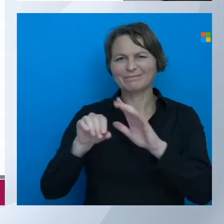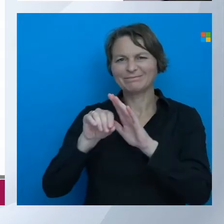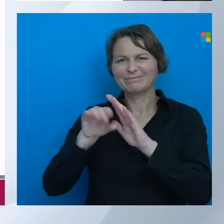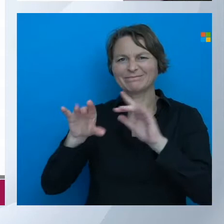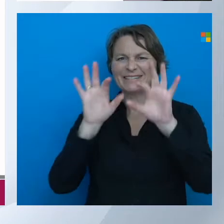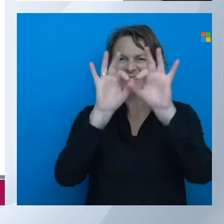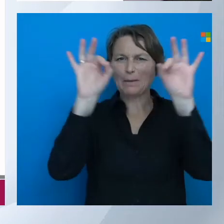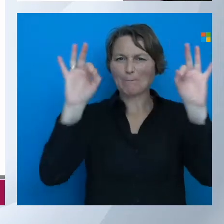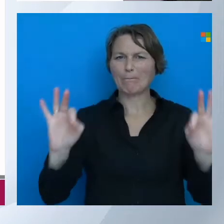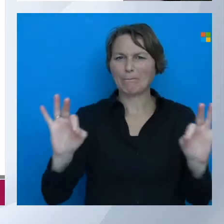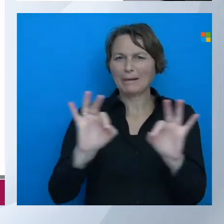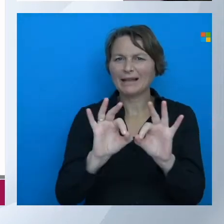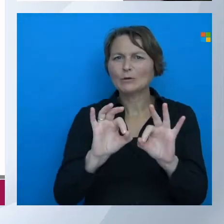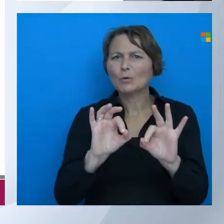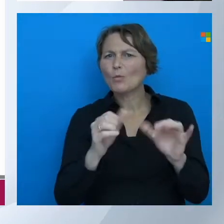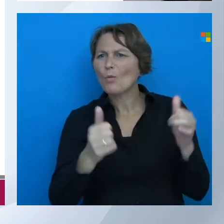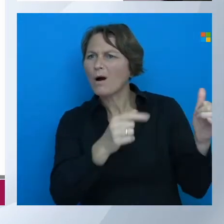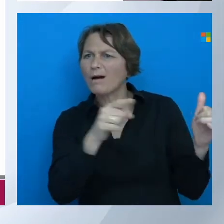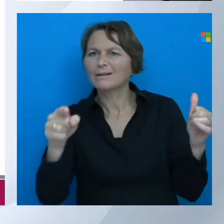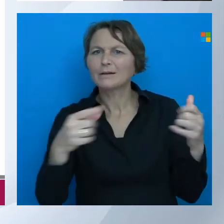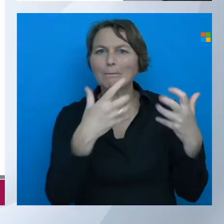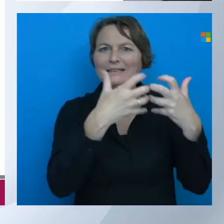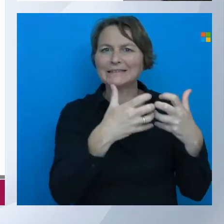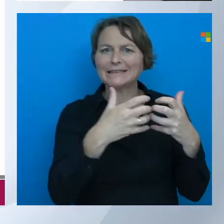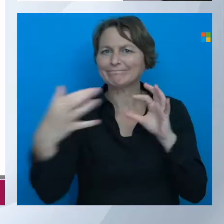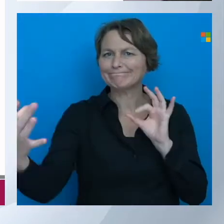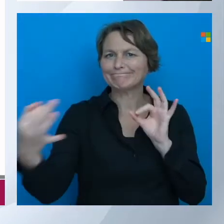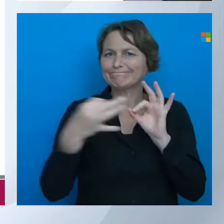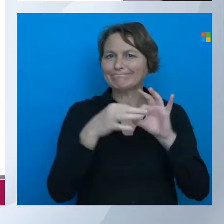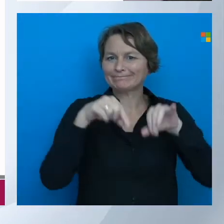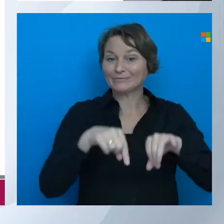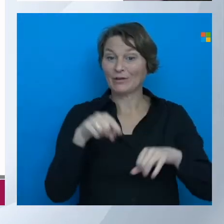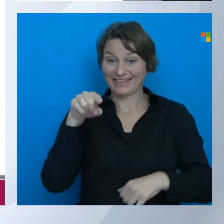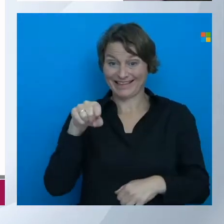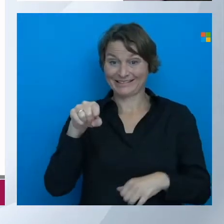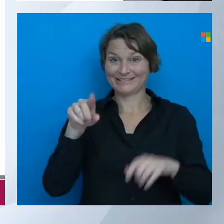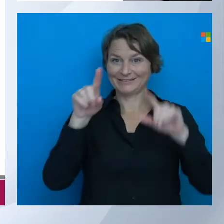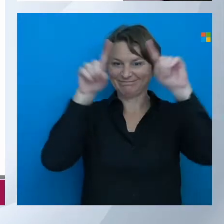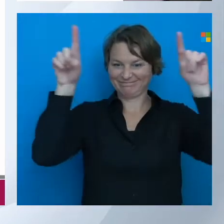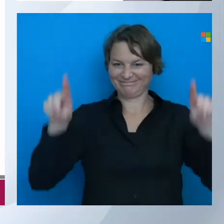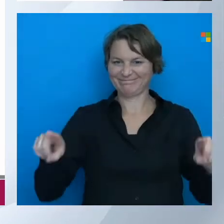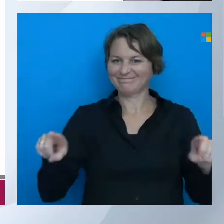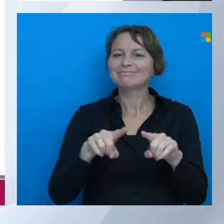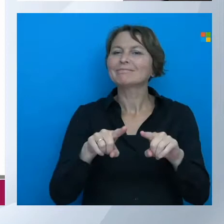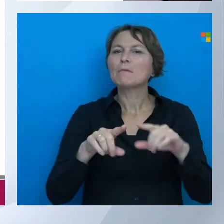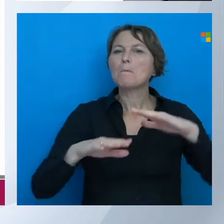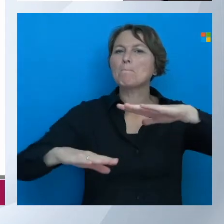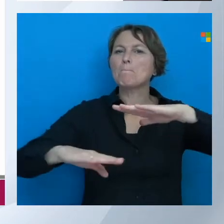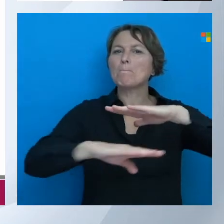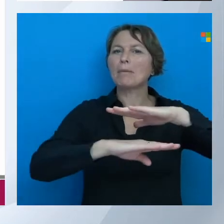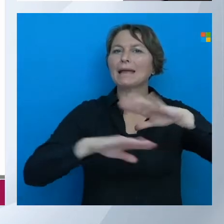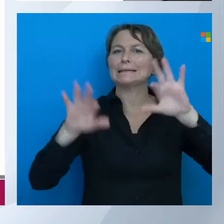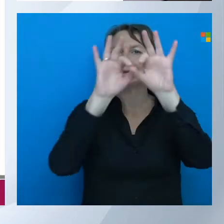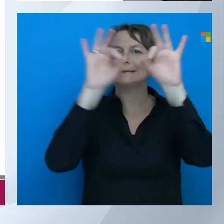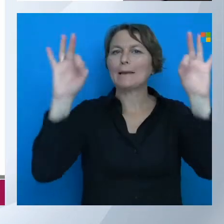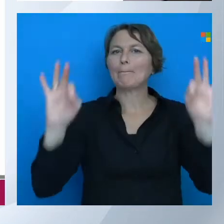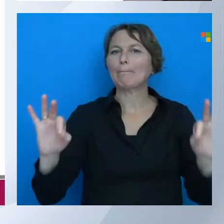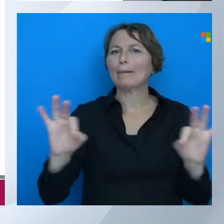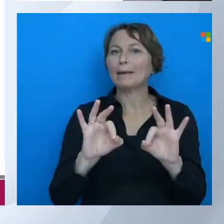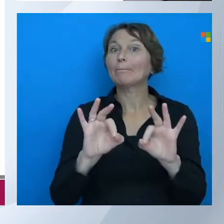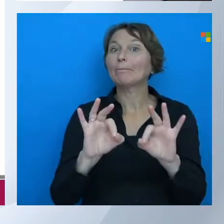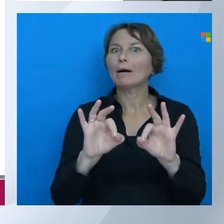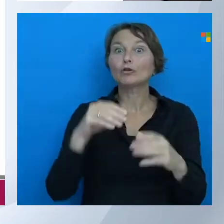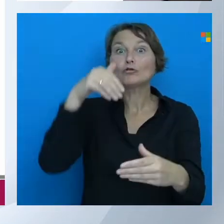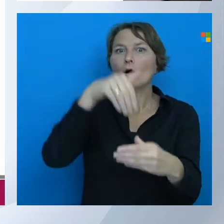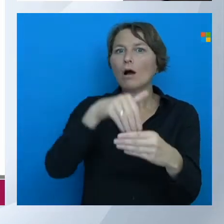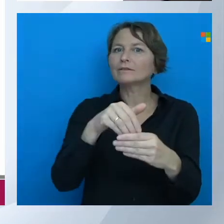So this is a basic template with no specified content yet, as Microsoft offers.